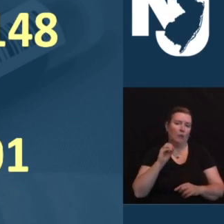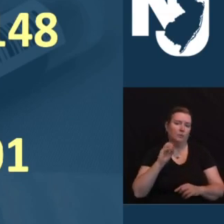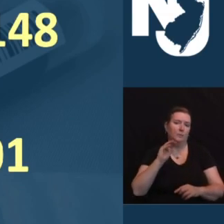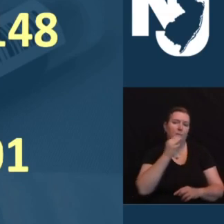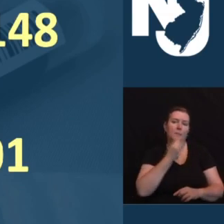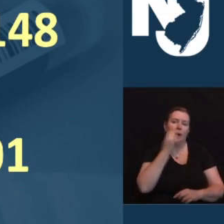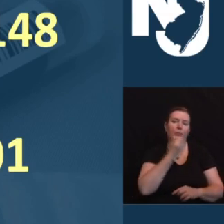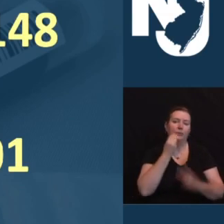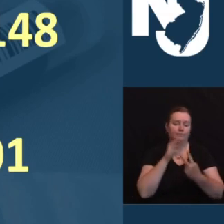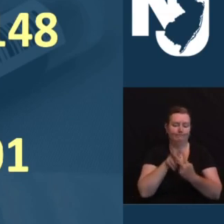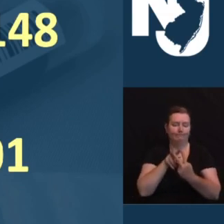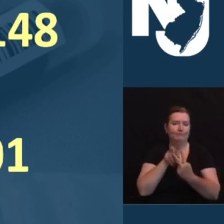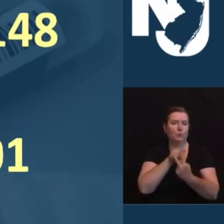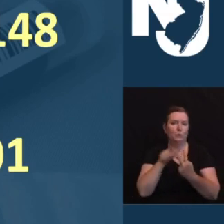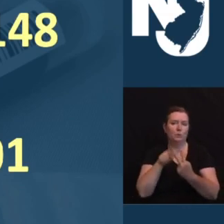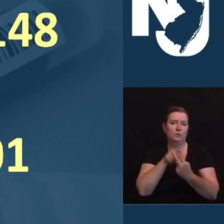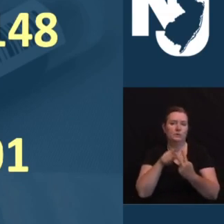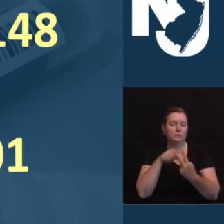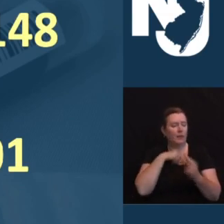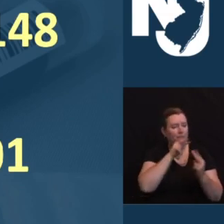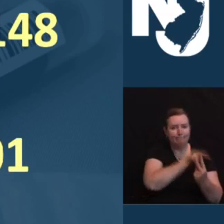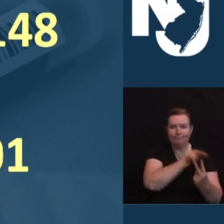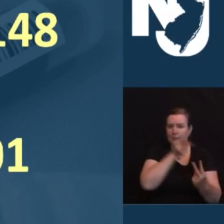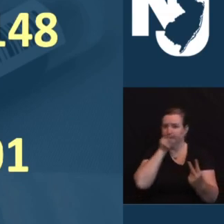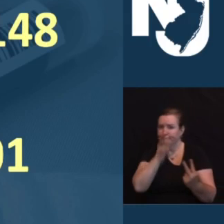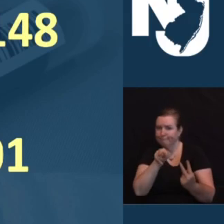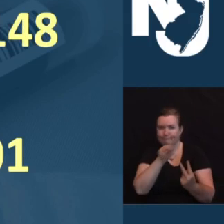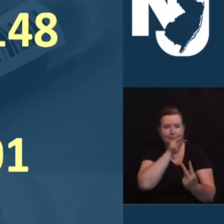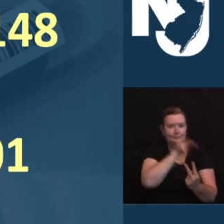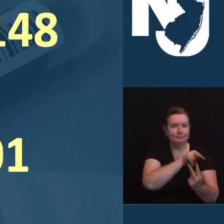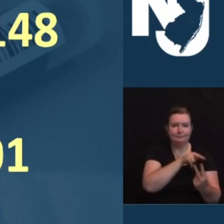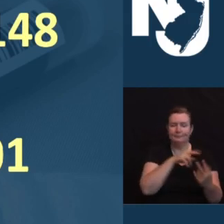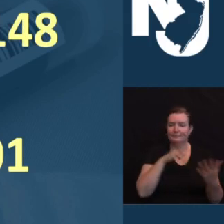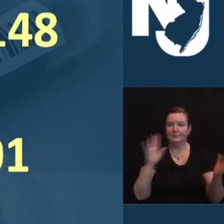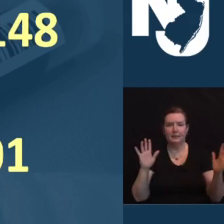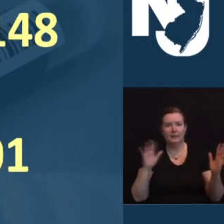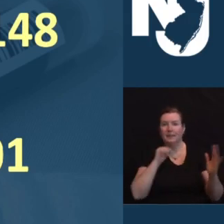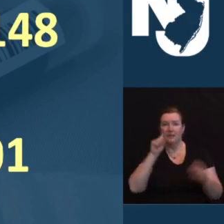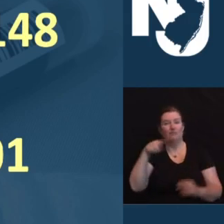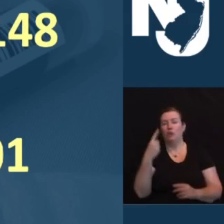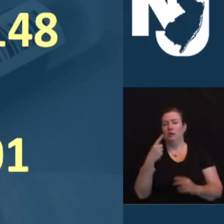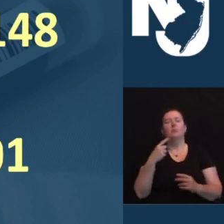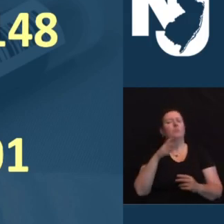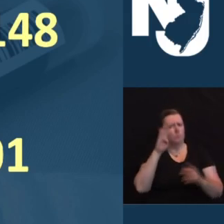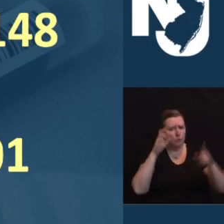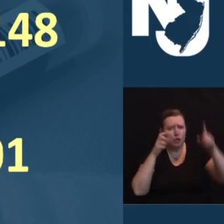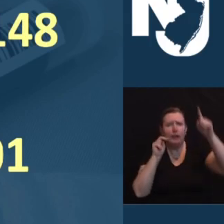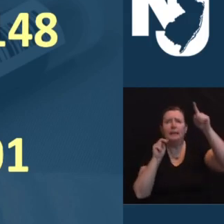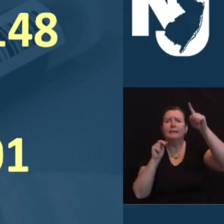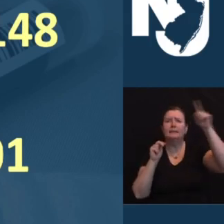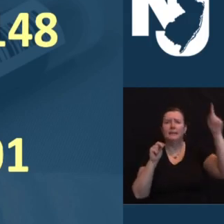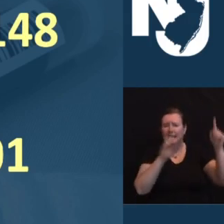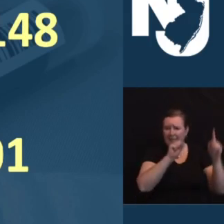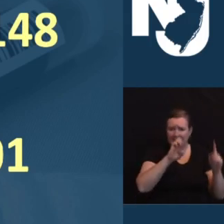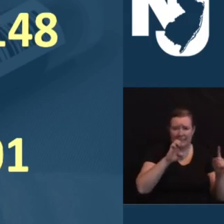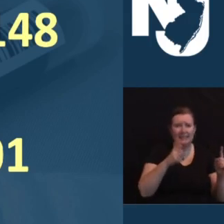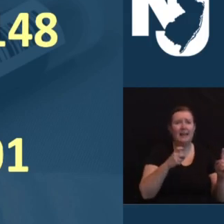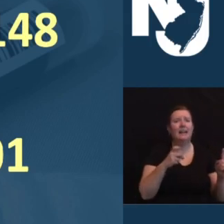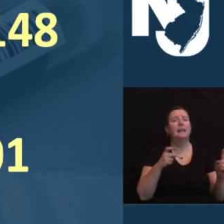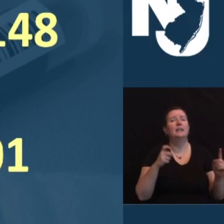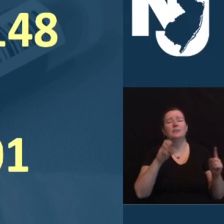remain our greatest focus, but far from our only focus. Bergen, Essex, Middlesex, Passaic,